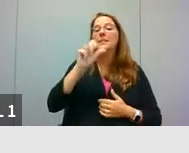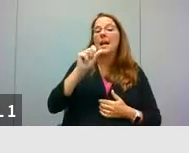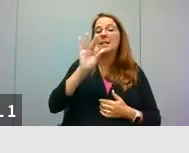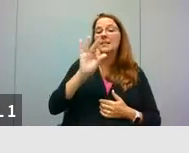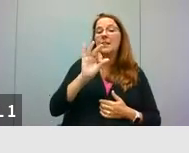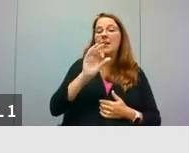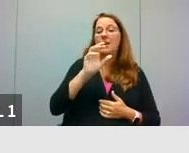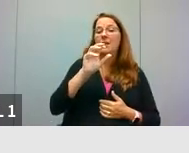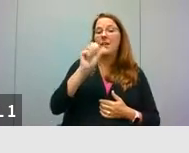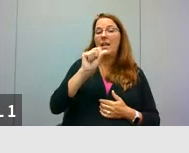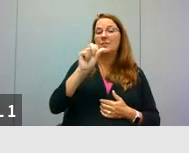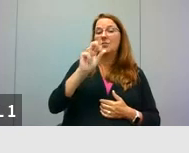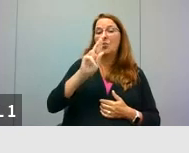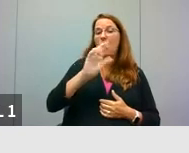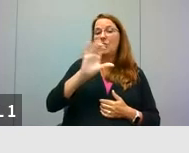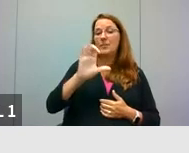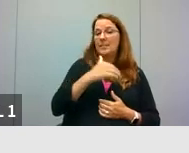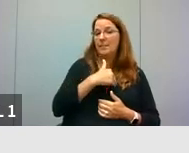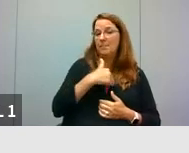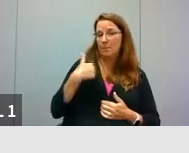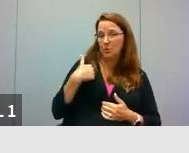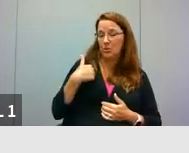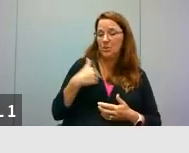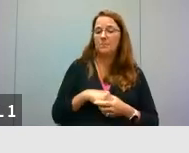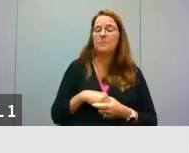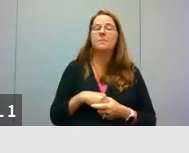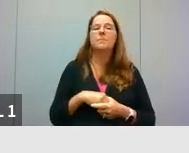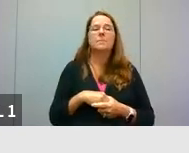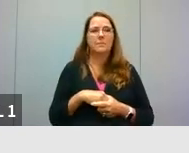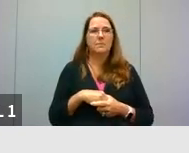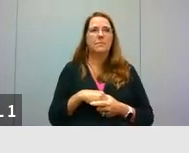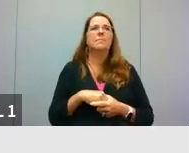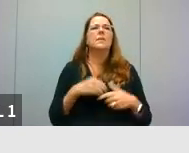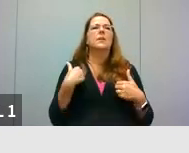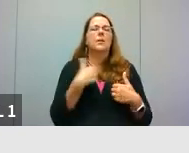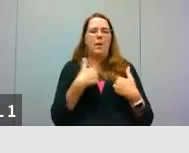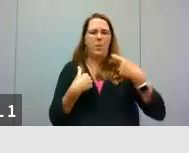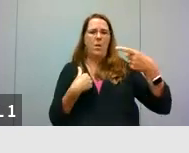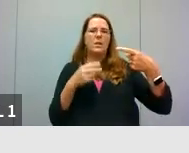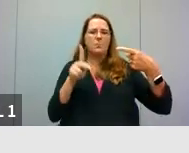We have one individual who submitted